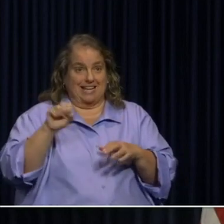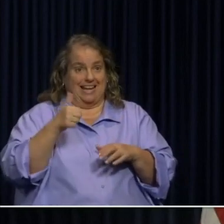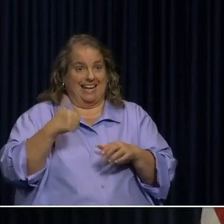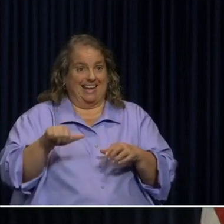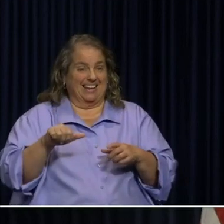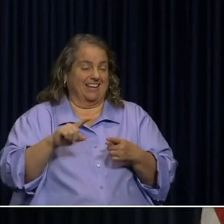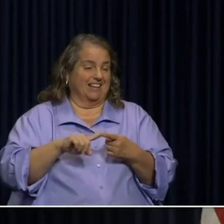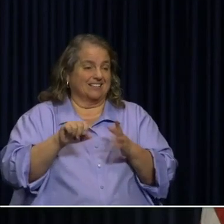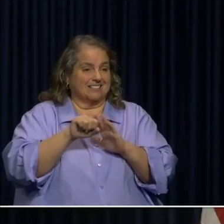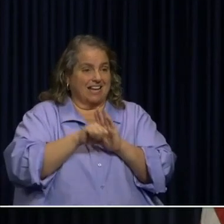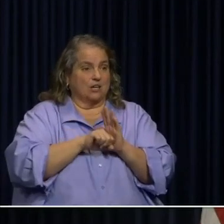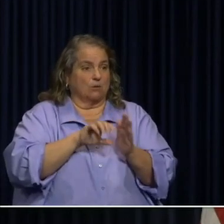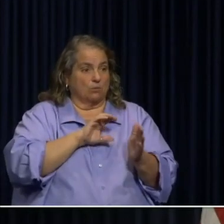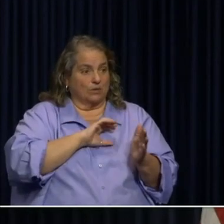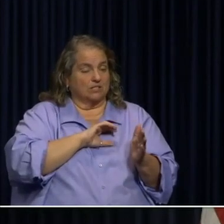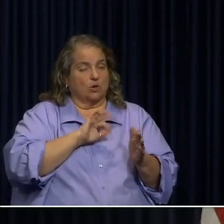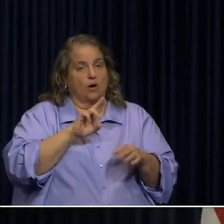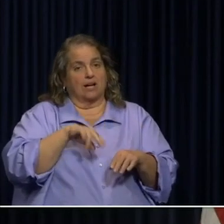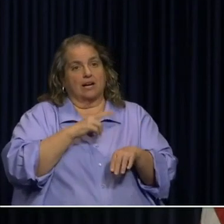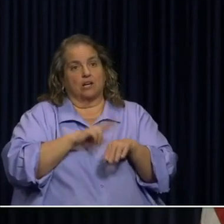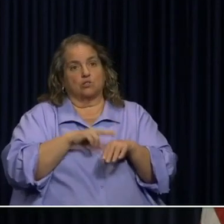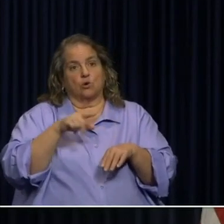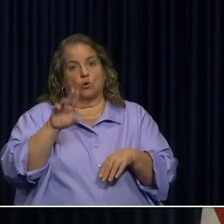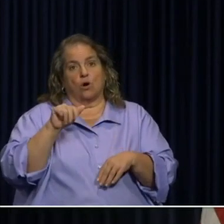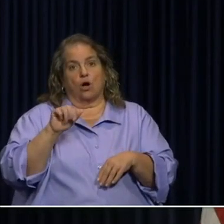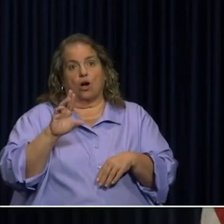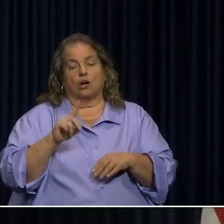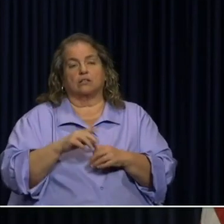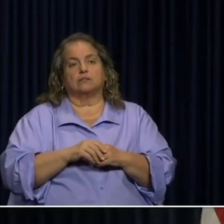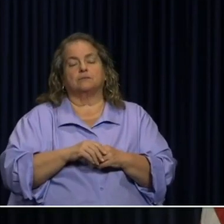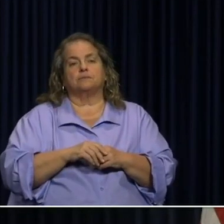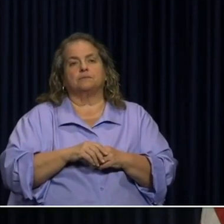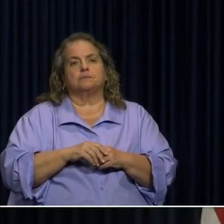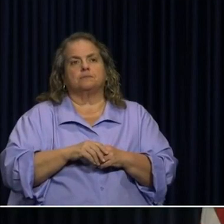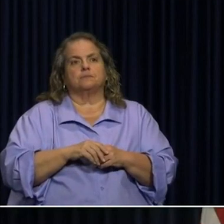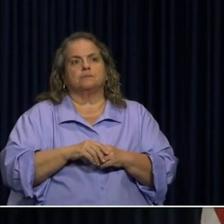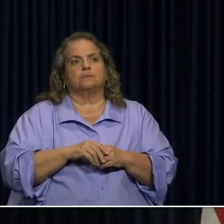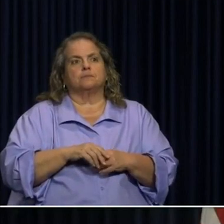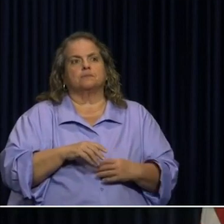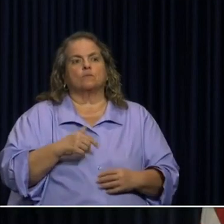action like state police or National Guard with them. We've now